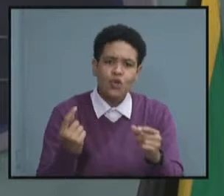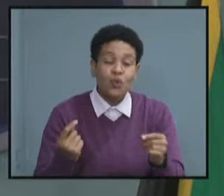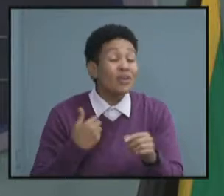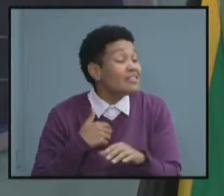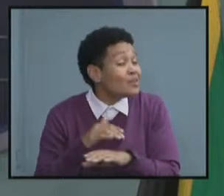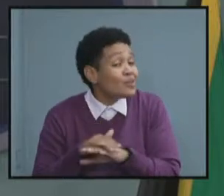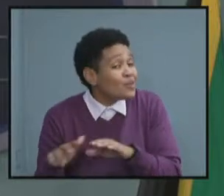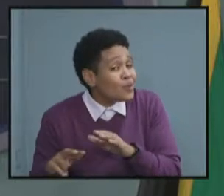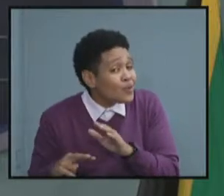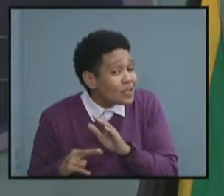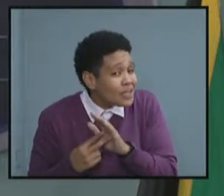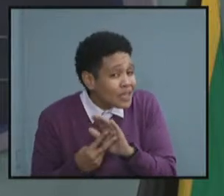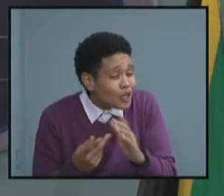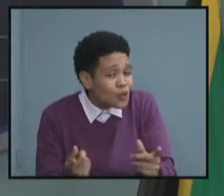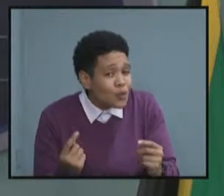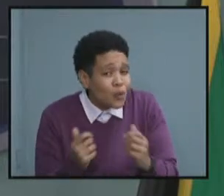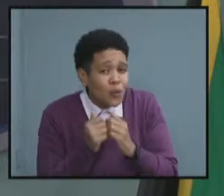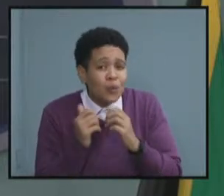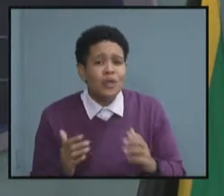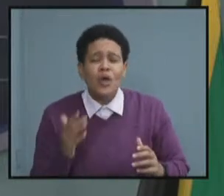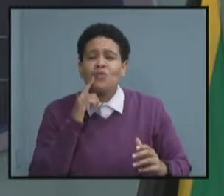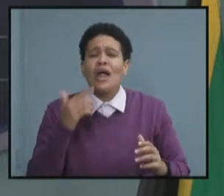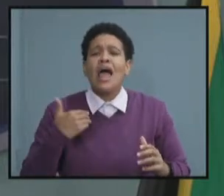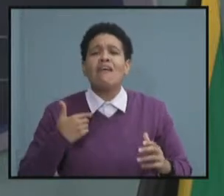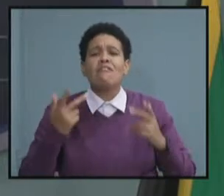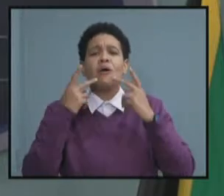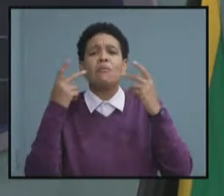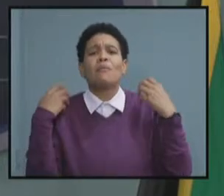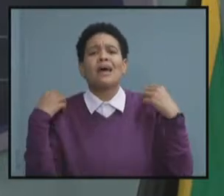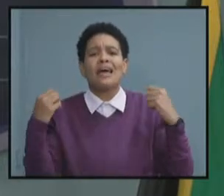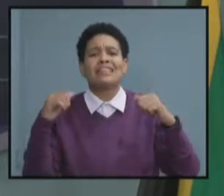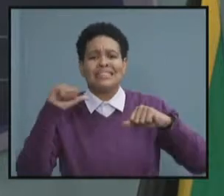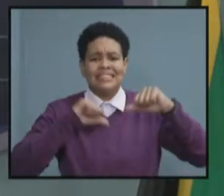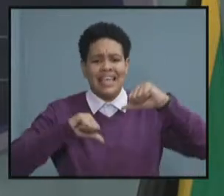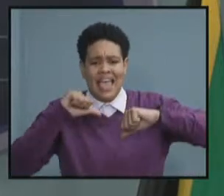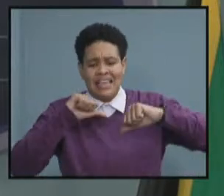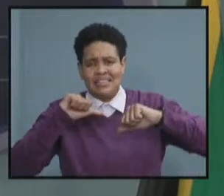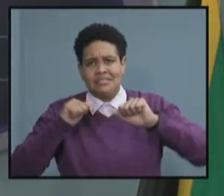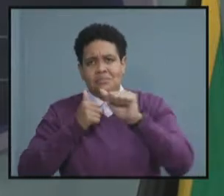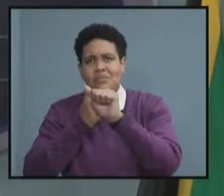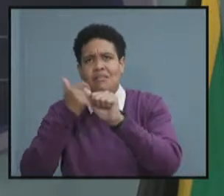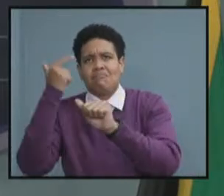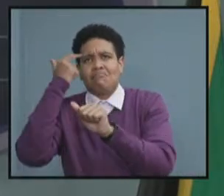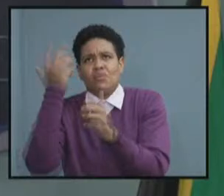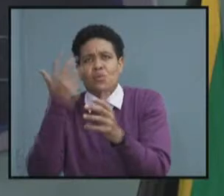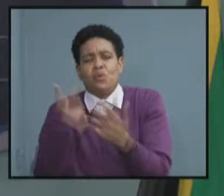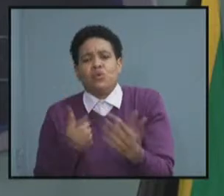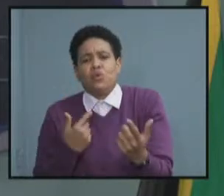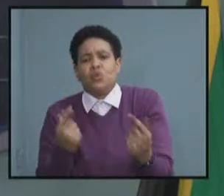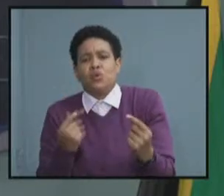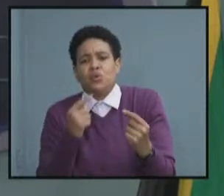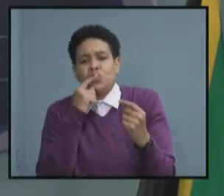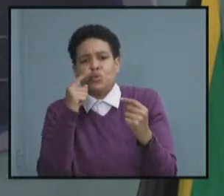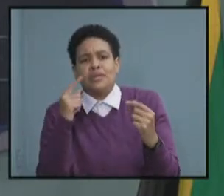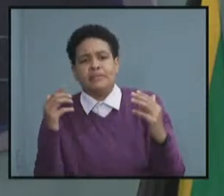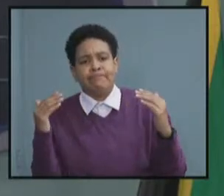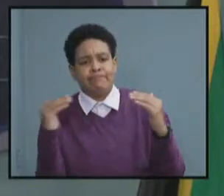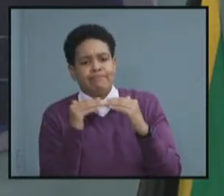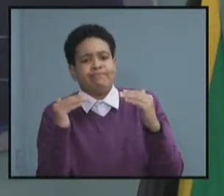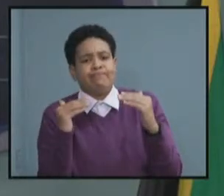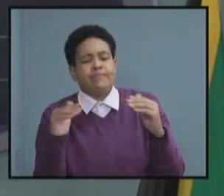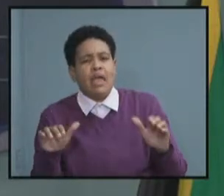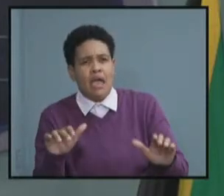don't intend to do this without having the public health science behind what we are doing, justifying the